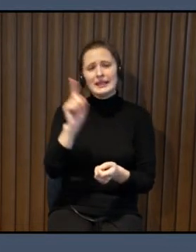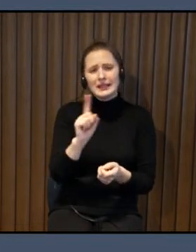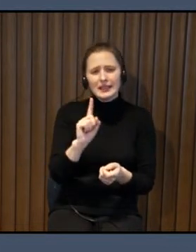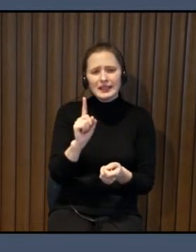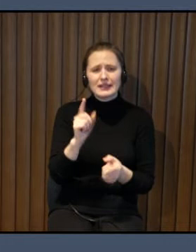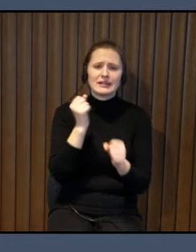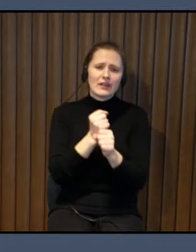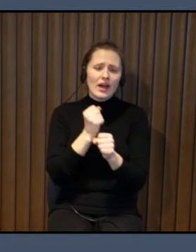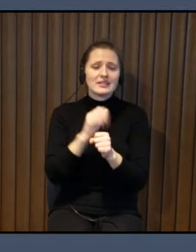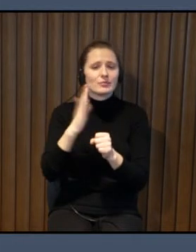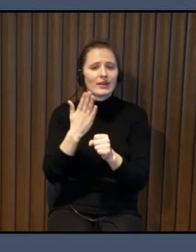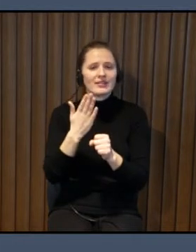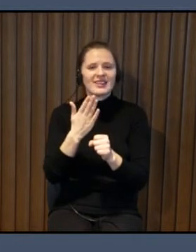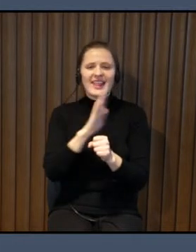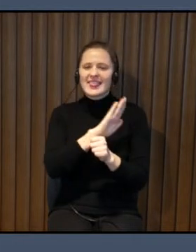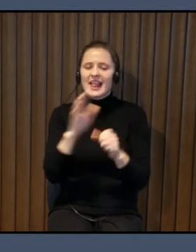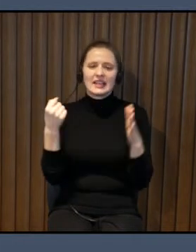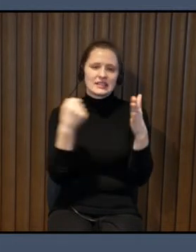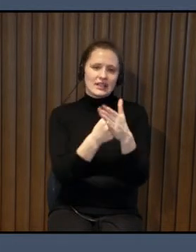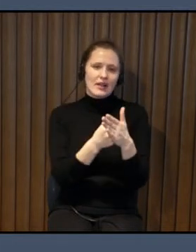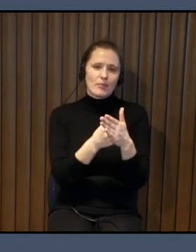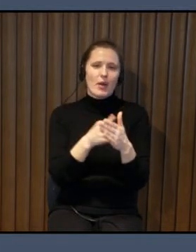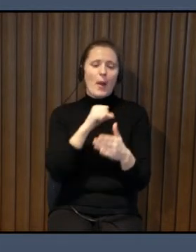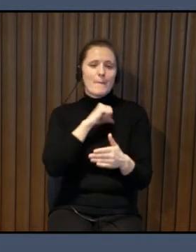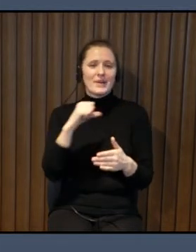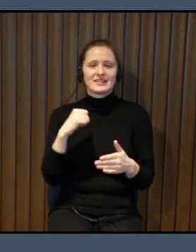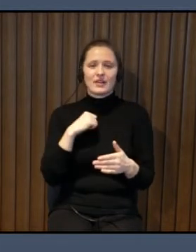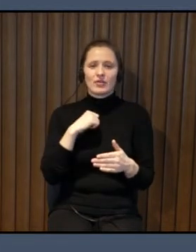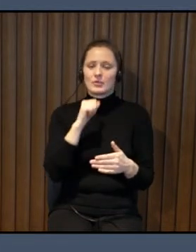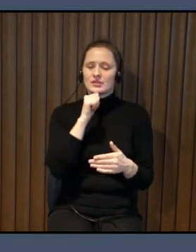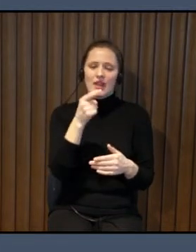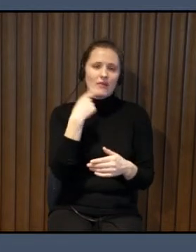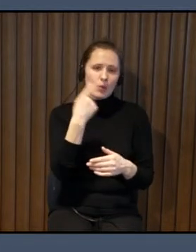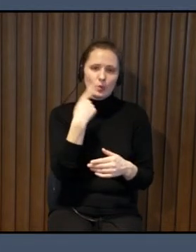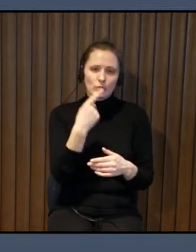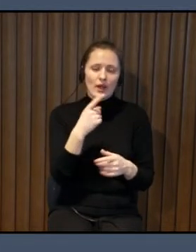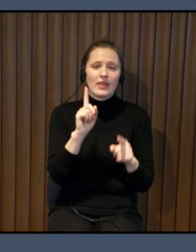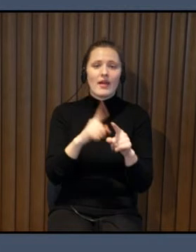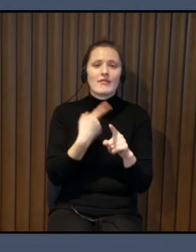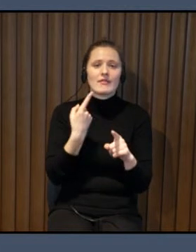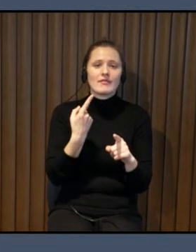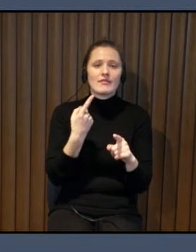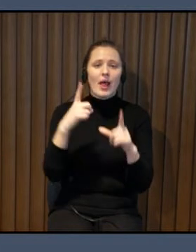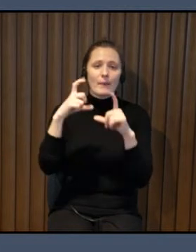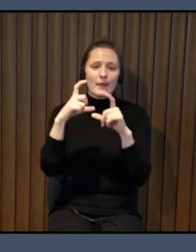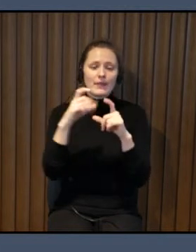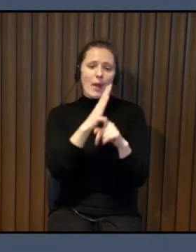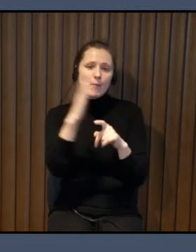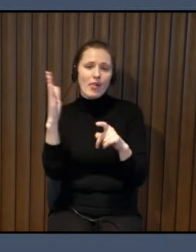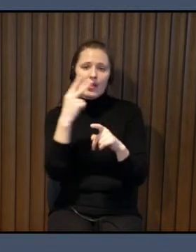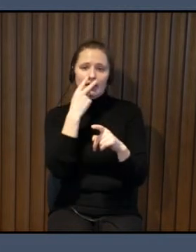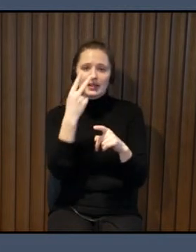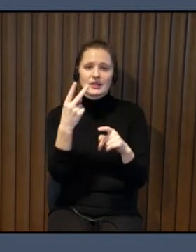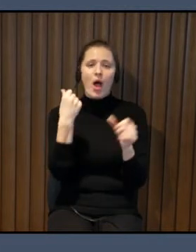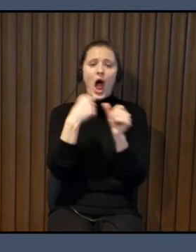Also, lavatory for people with disabilities was closed when we did the checks the last